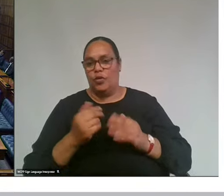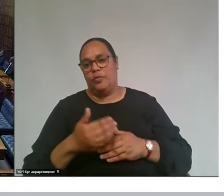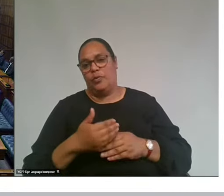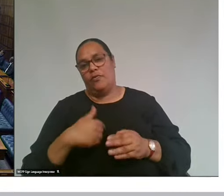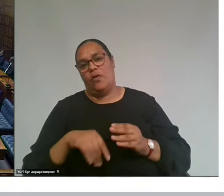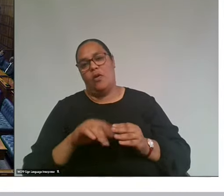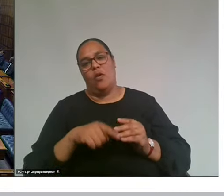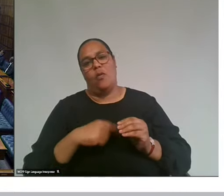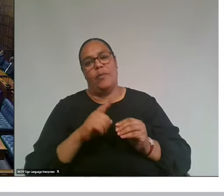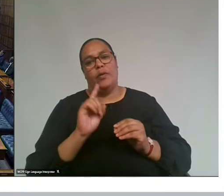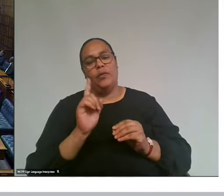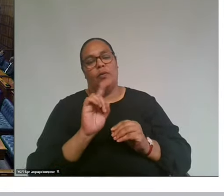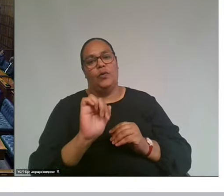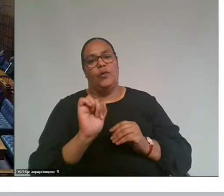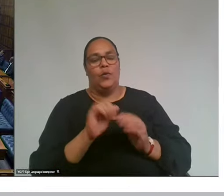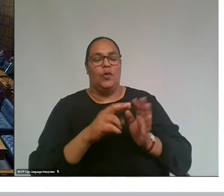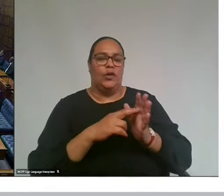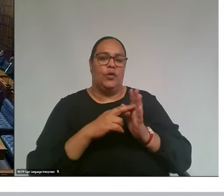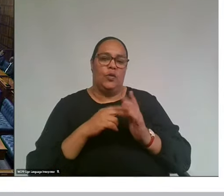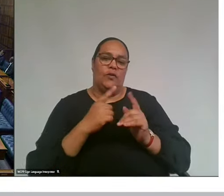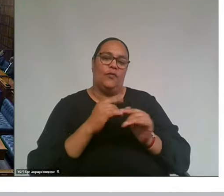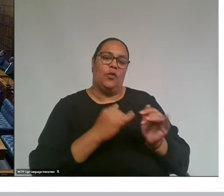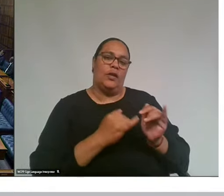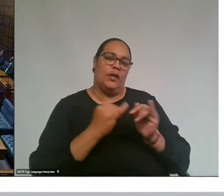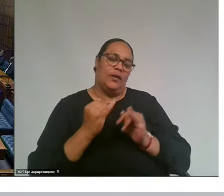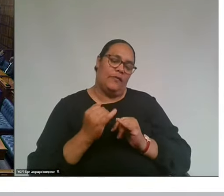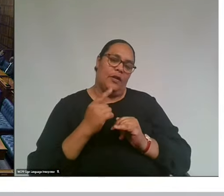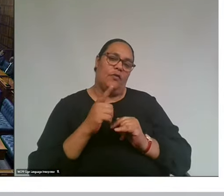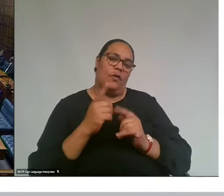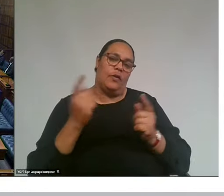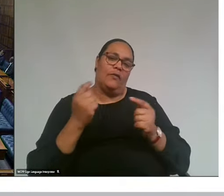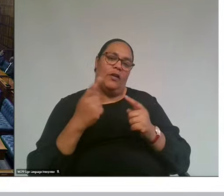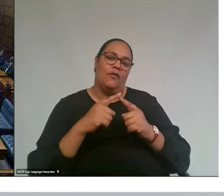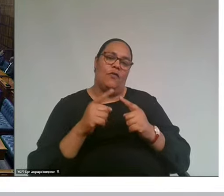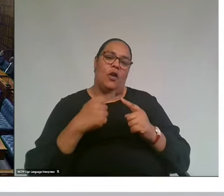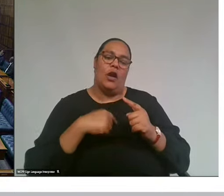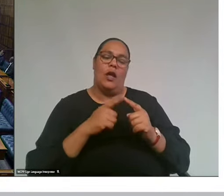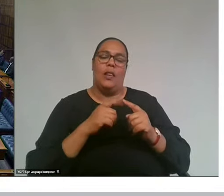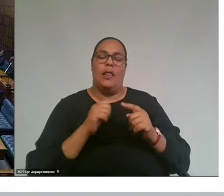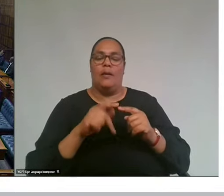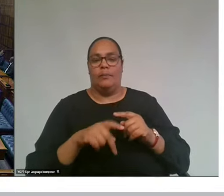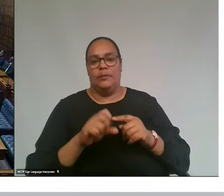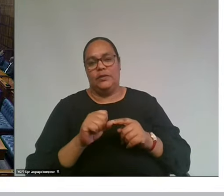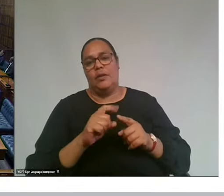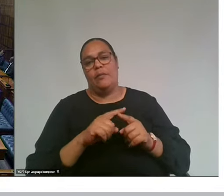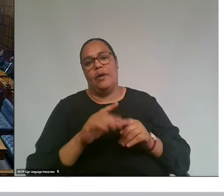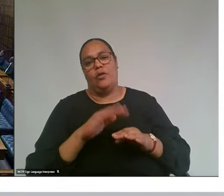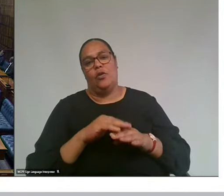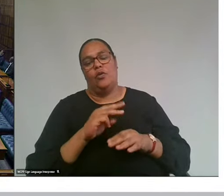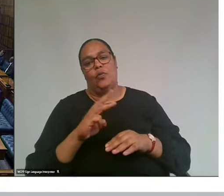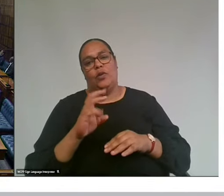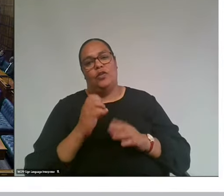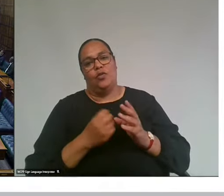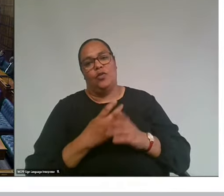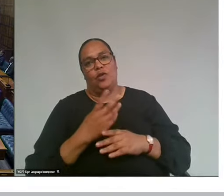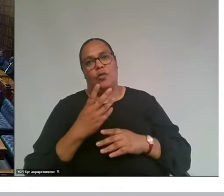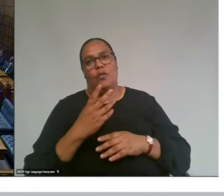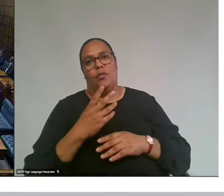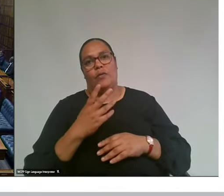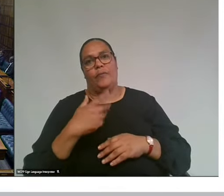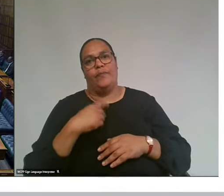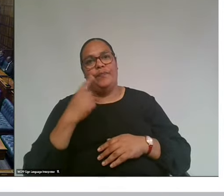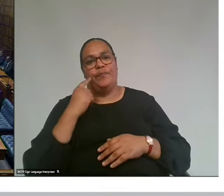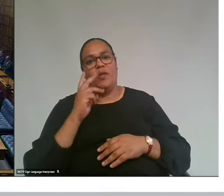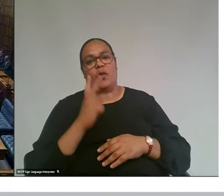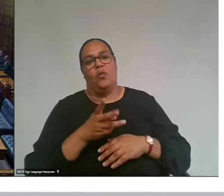on the um request for an invite um with the event with Arabs um on westrow uh I think it